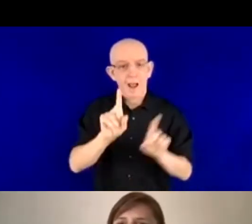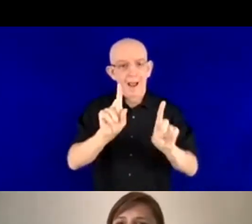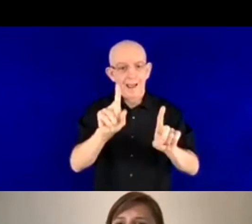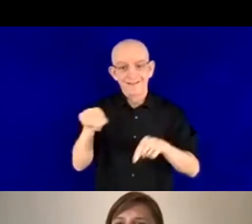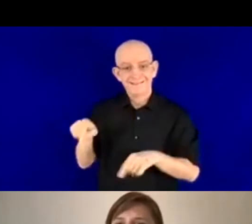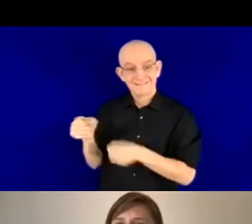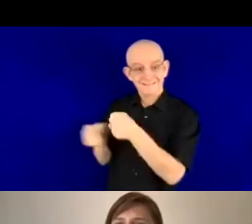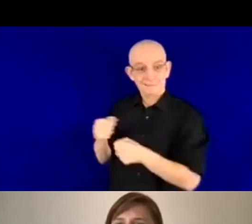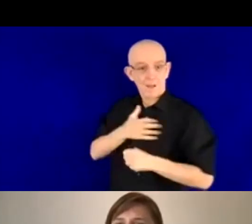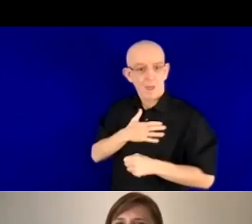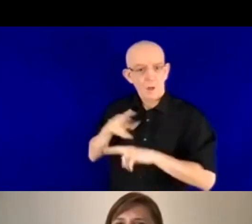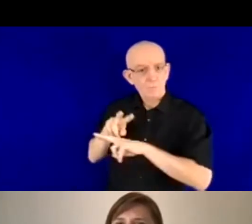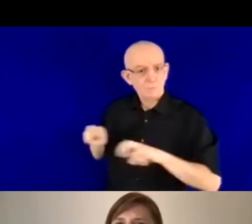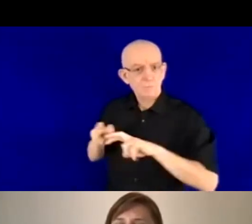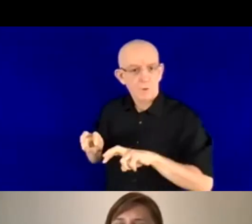on it.